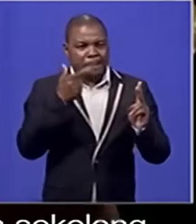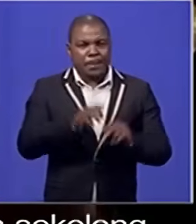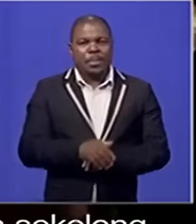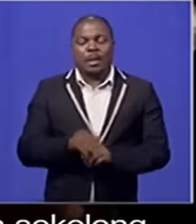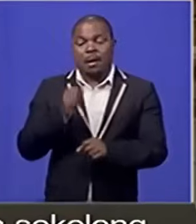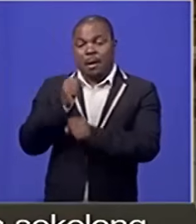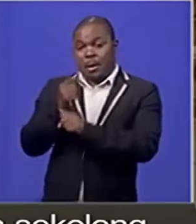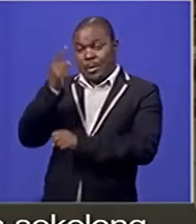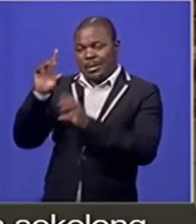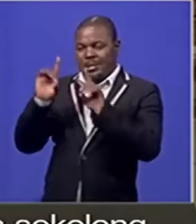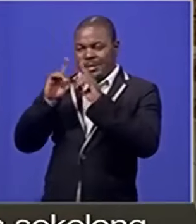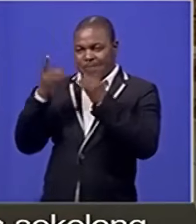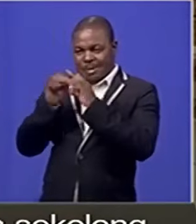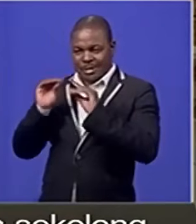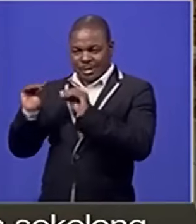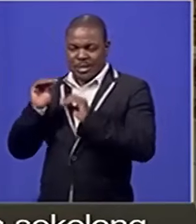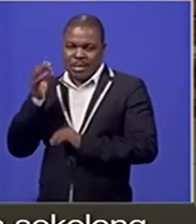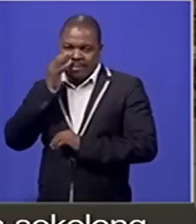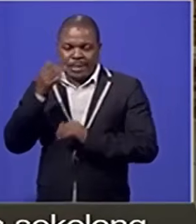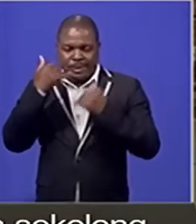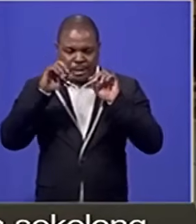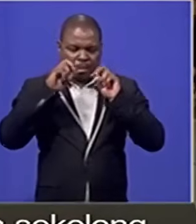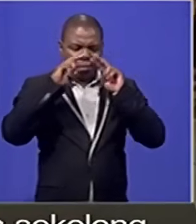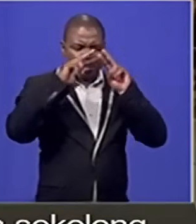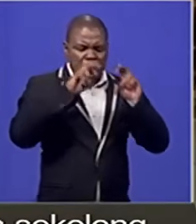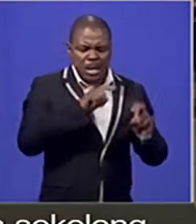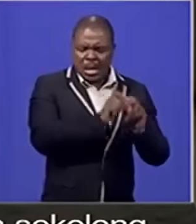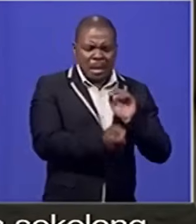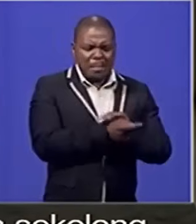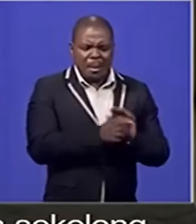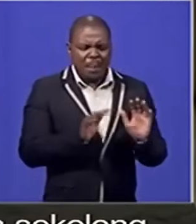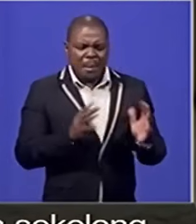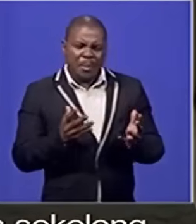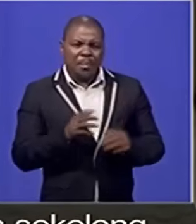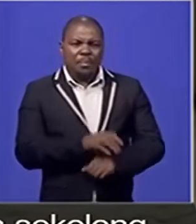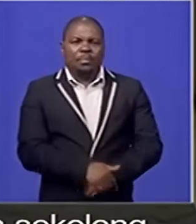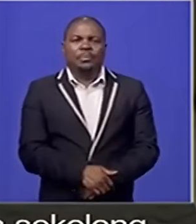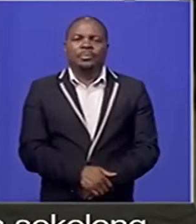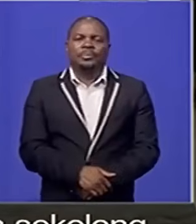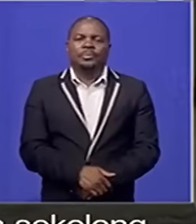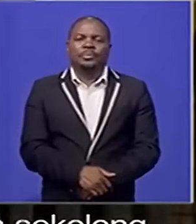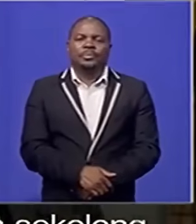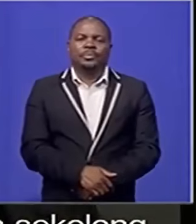porofenseng ya Gauteng e bolela gore go sa dirwa dinyakišišo mabapi le tiragalo ye.